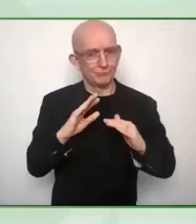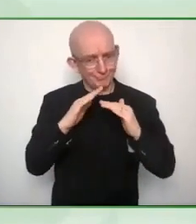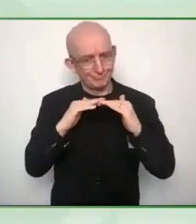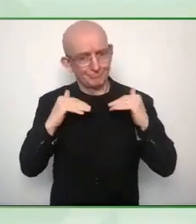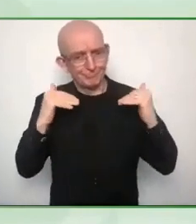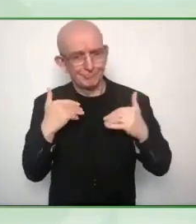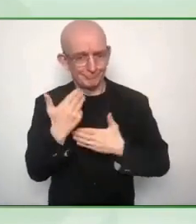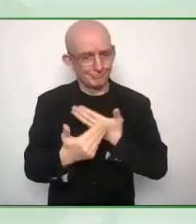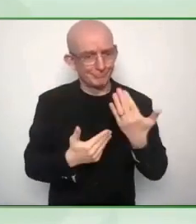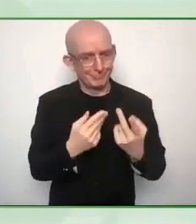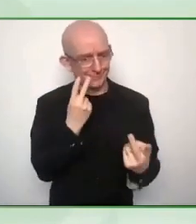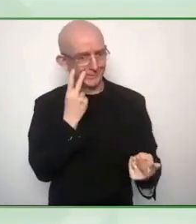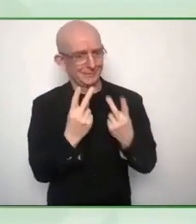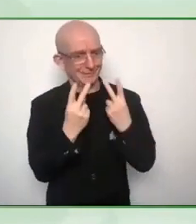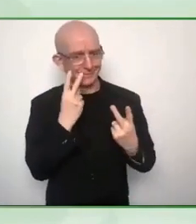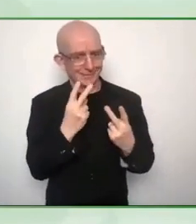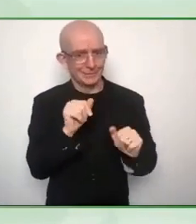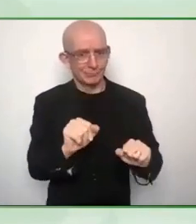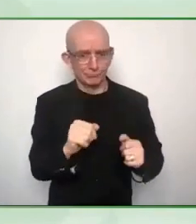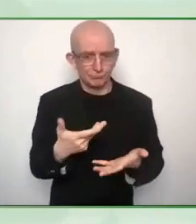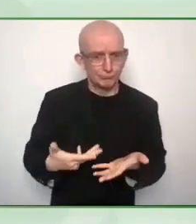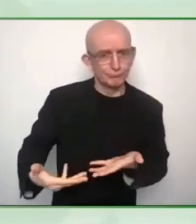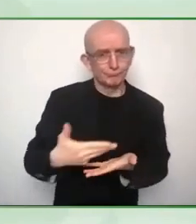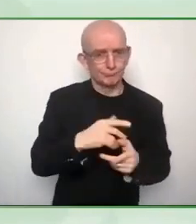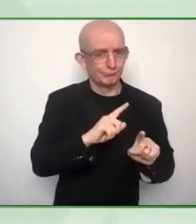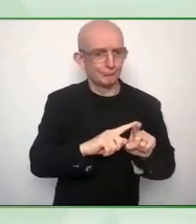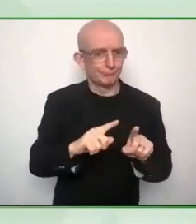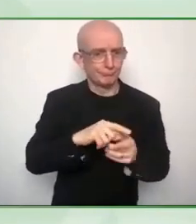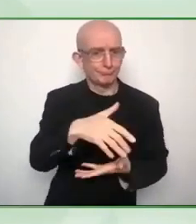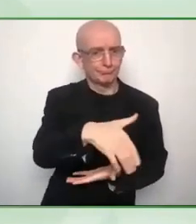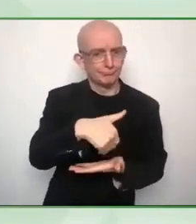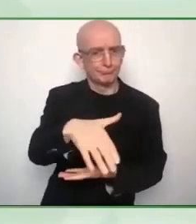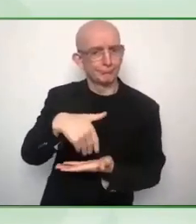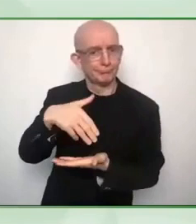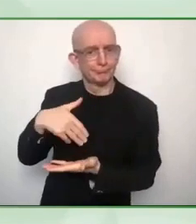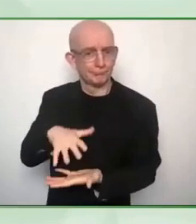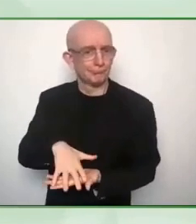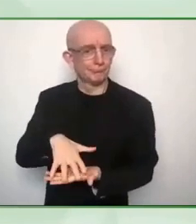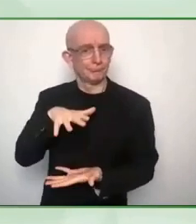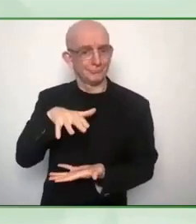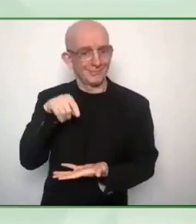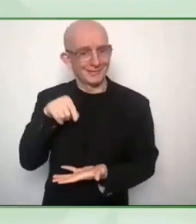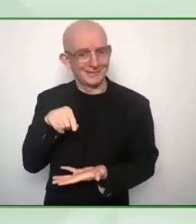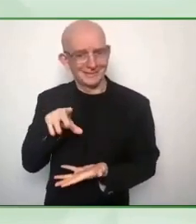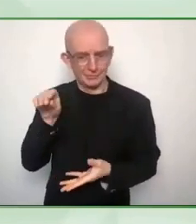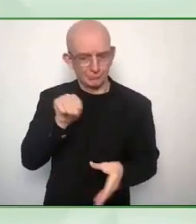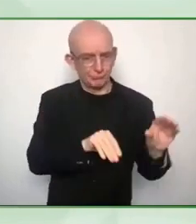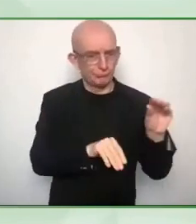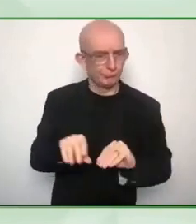in sharing good practices and the conversations on how to